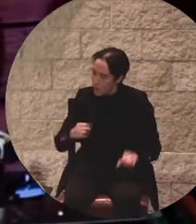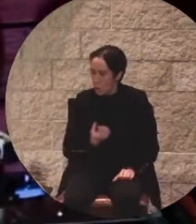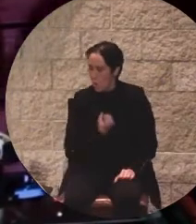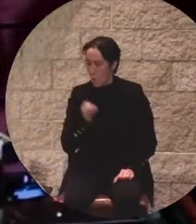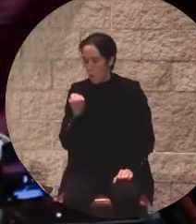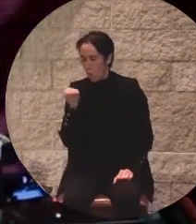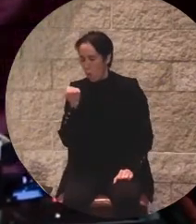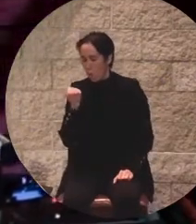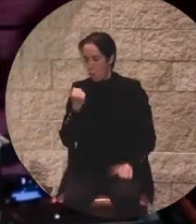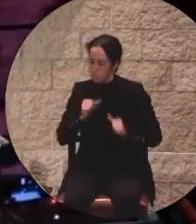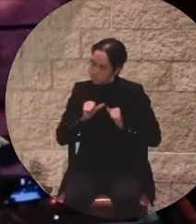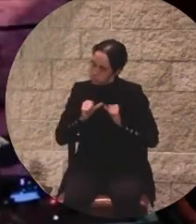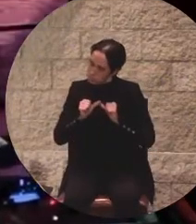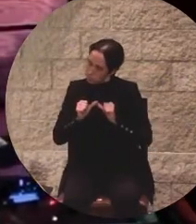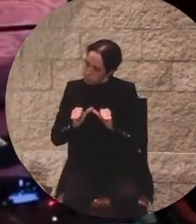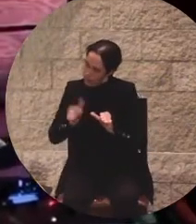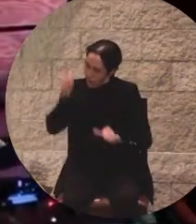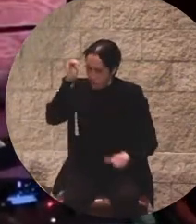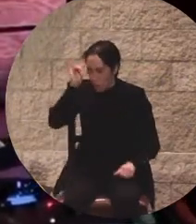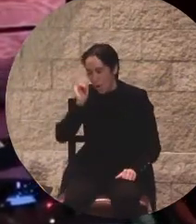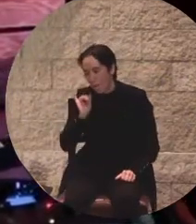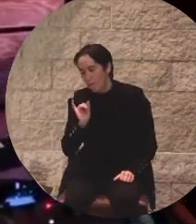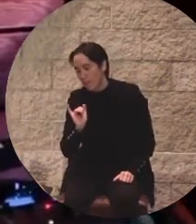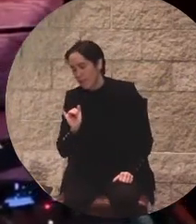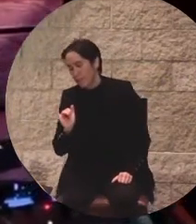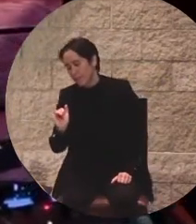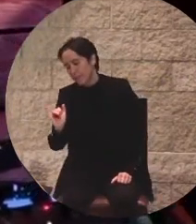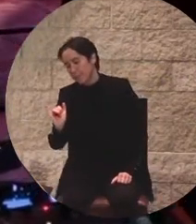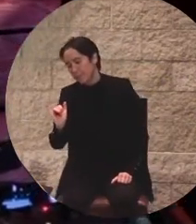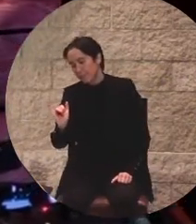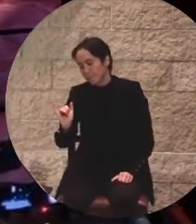always with me if I could.